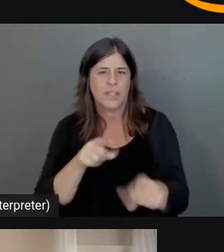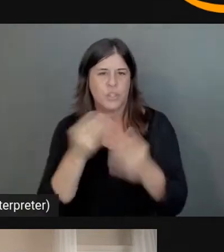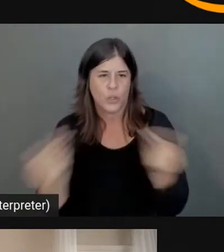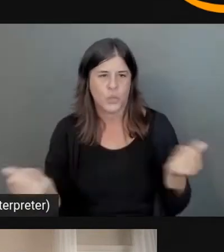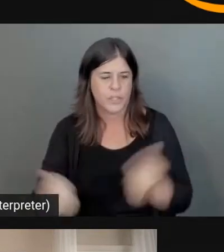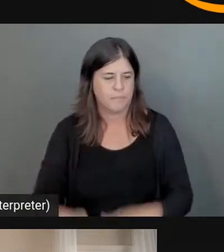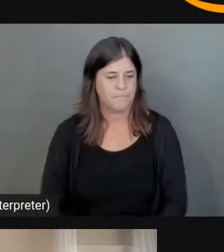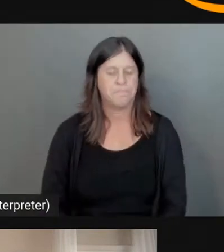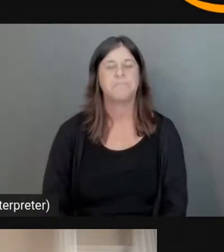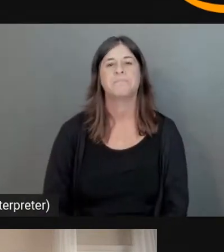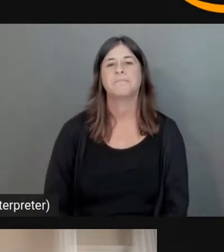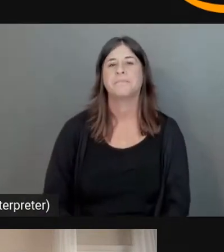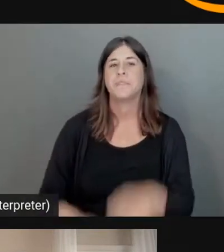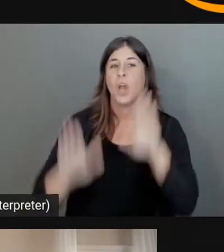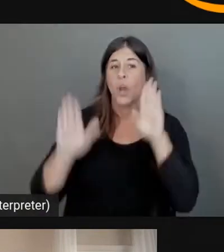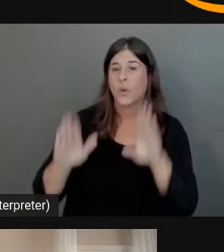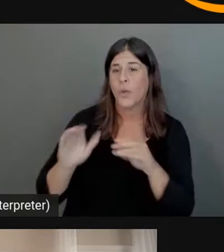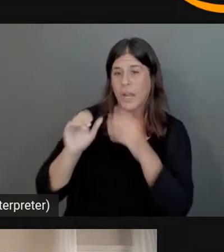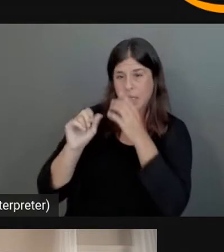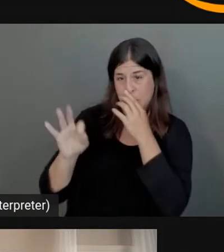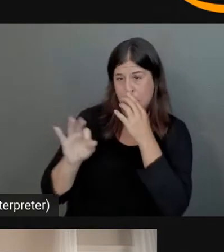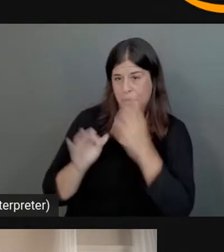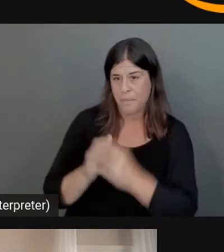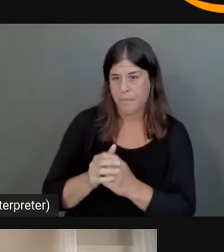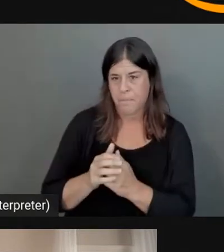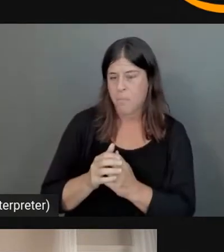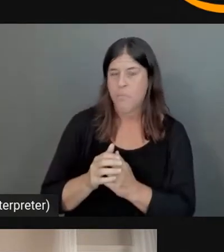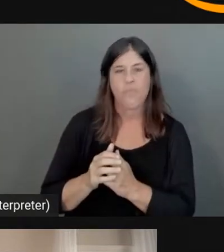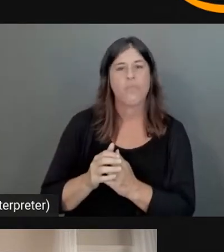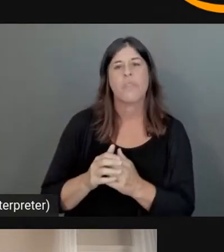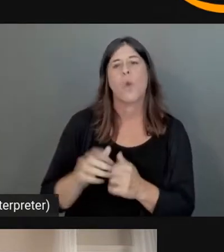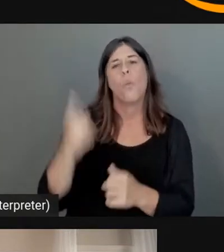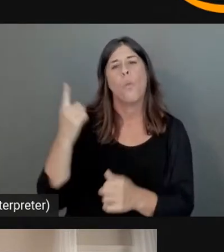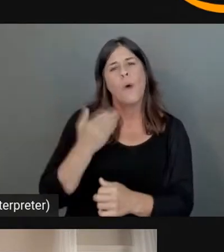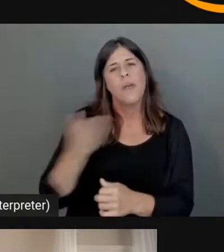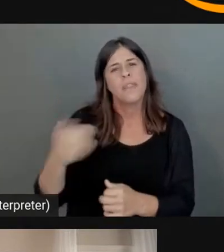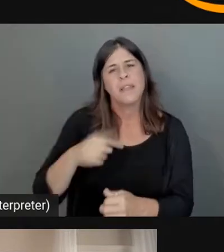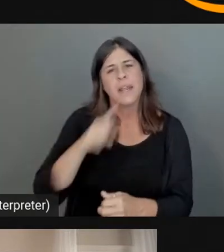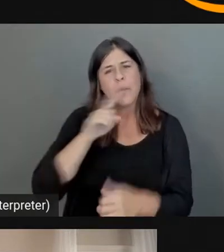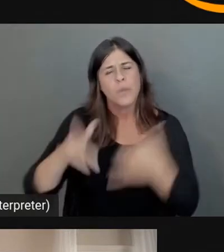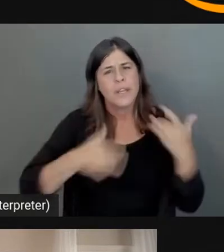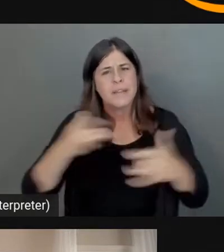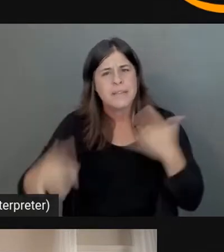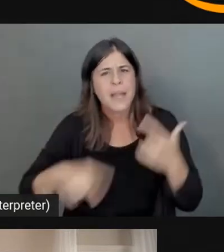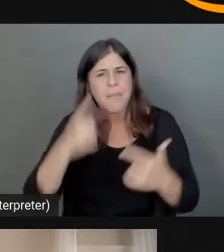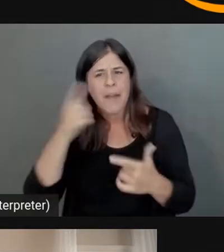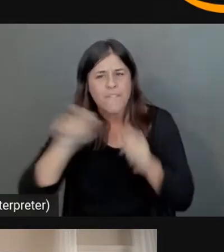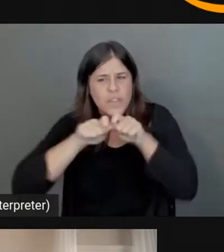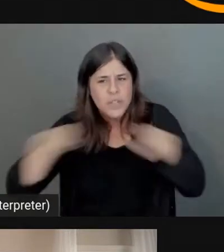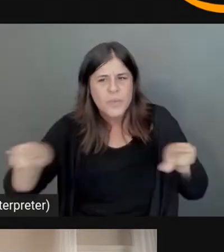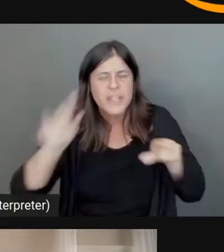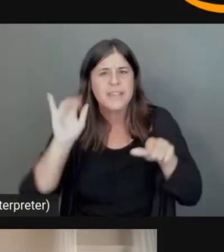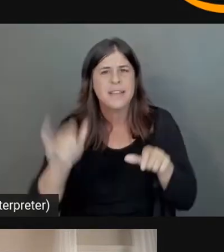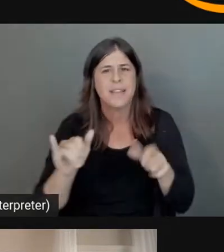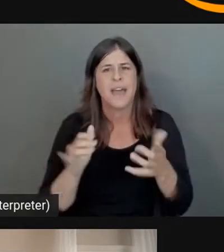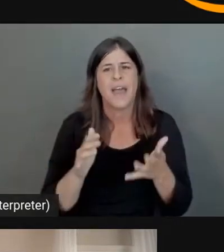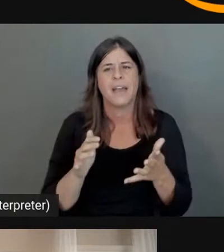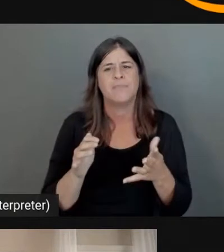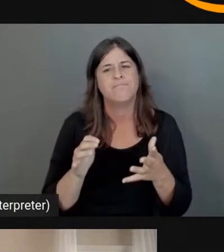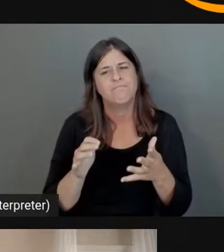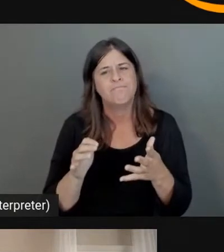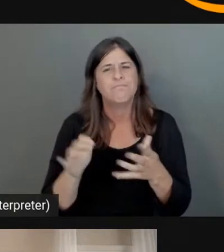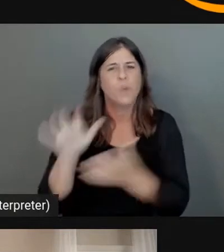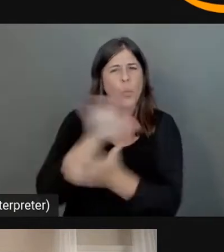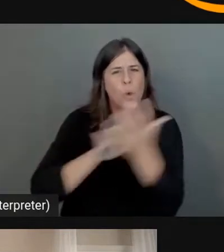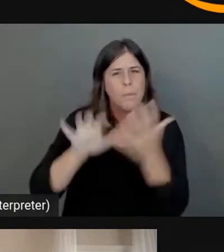Great. Well, we really appreciate both of you coming. One thing that I am really excited about for this release is we're mixing